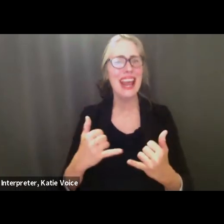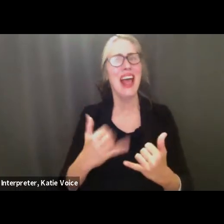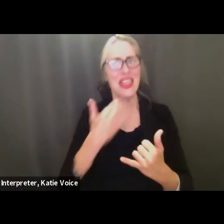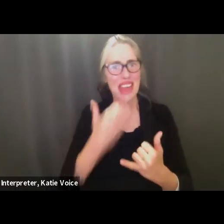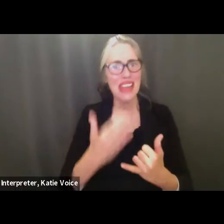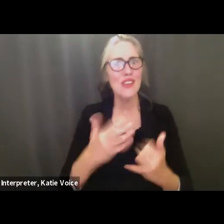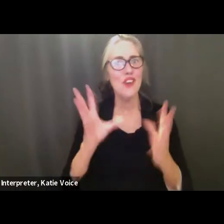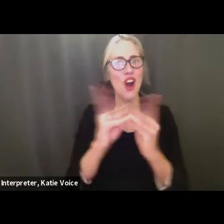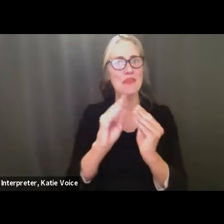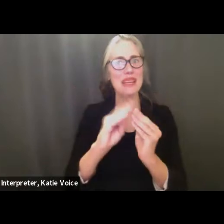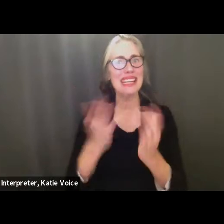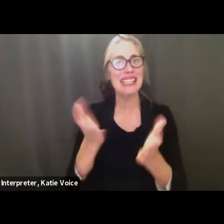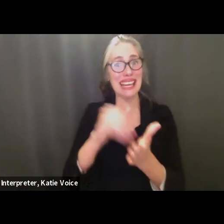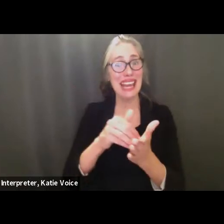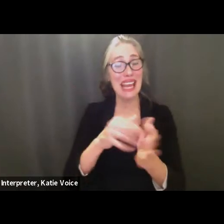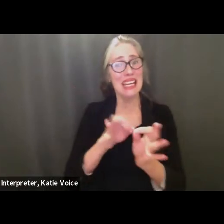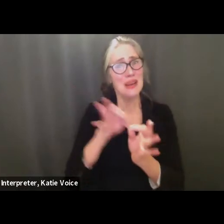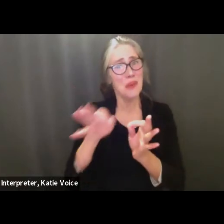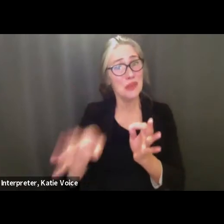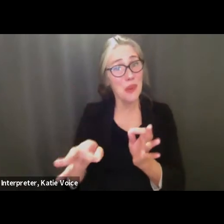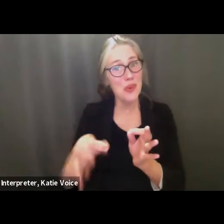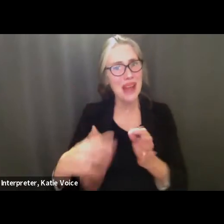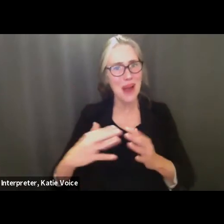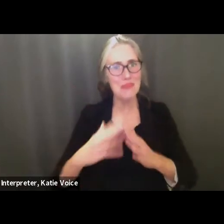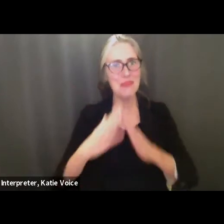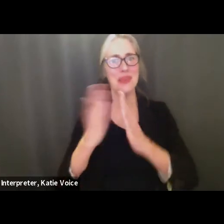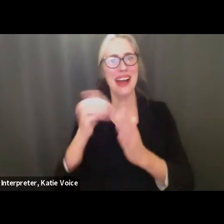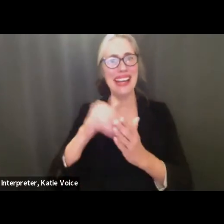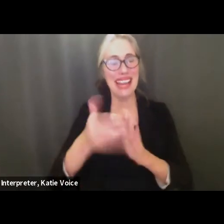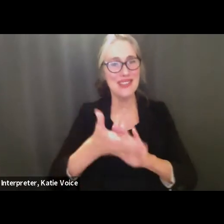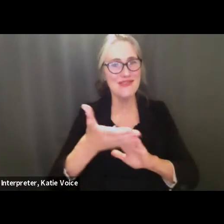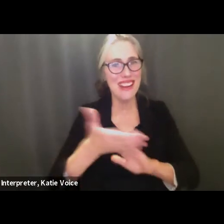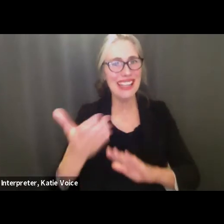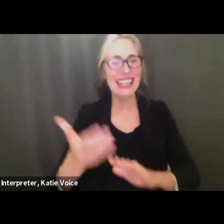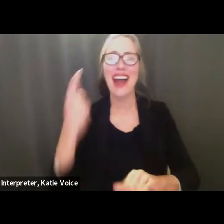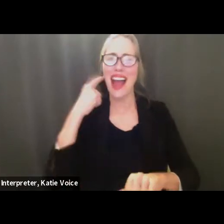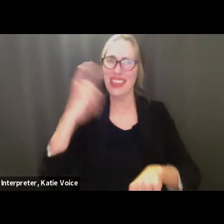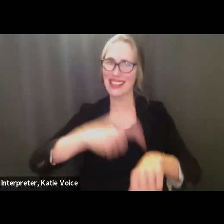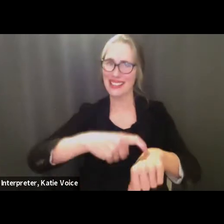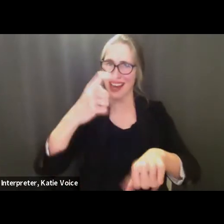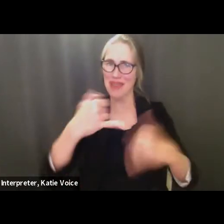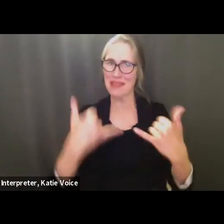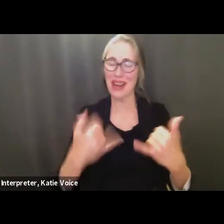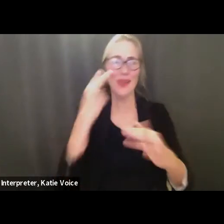track. And again, it's about time, and I'm glad we're moving forward. Thank you.